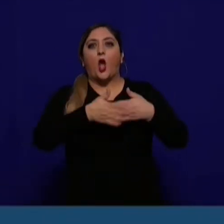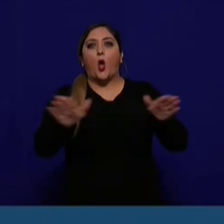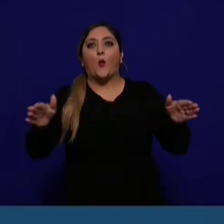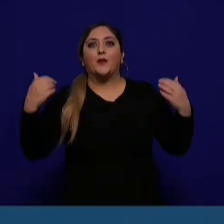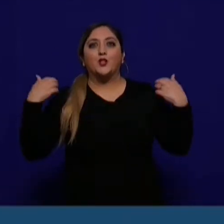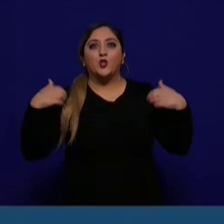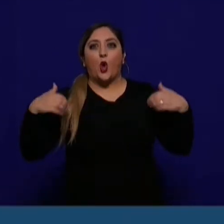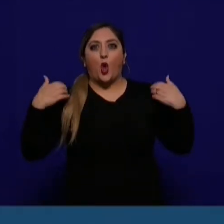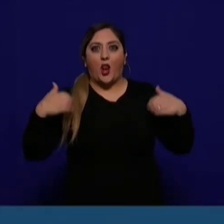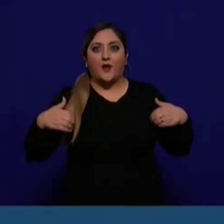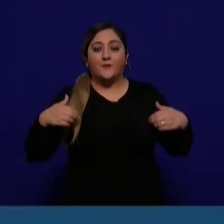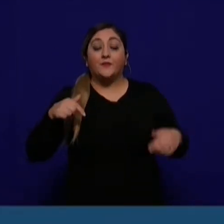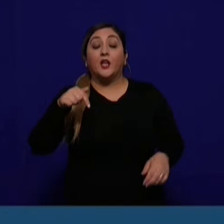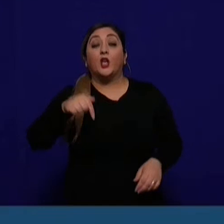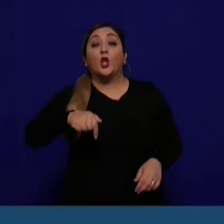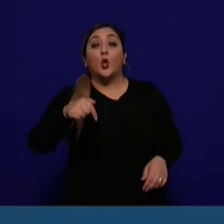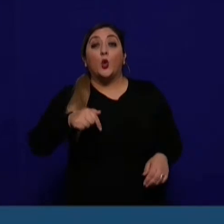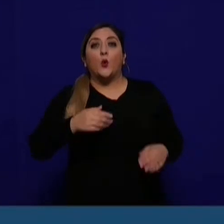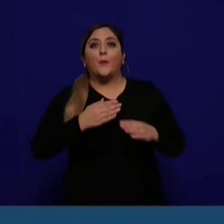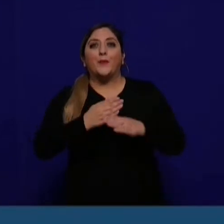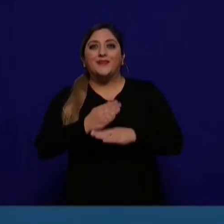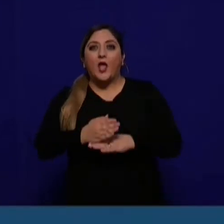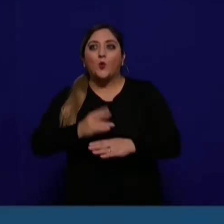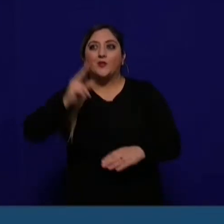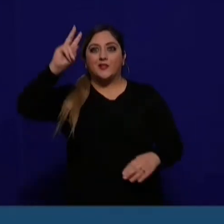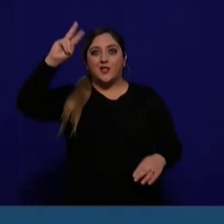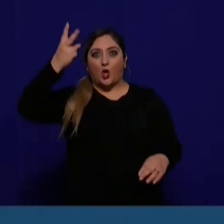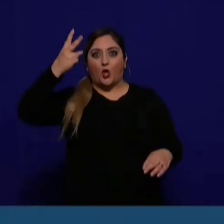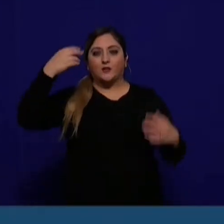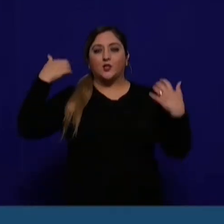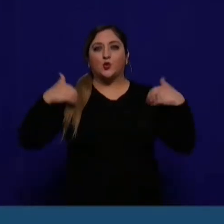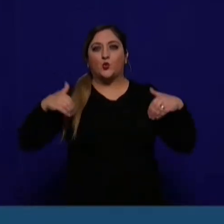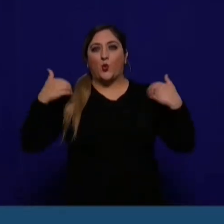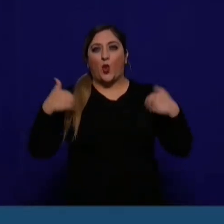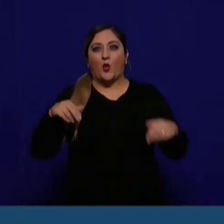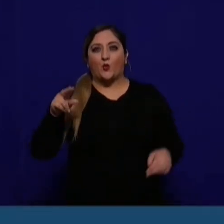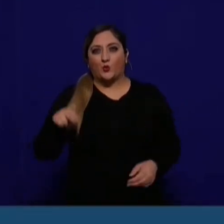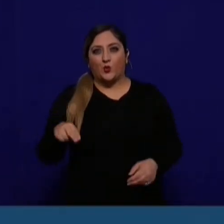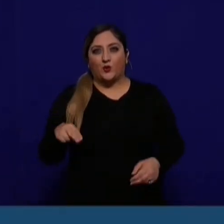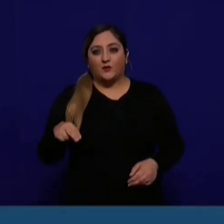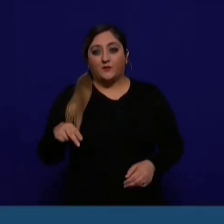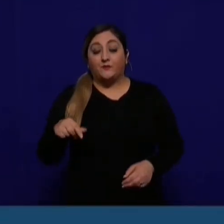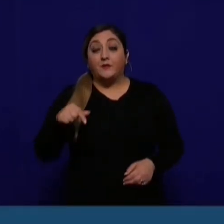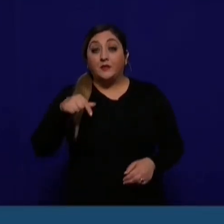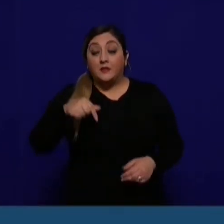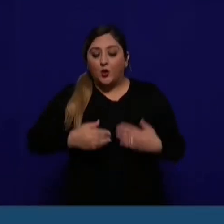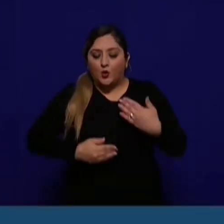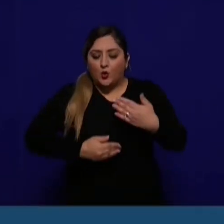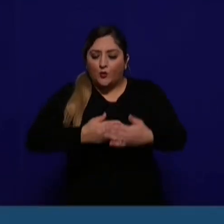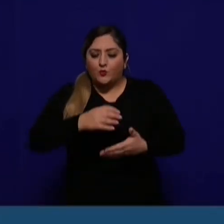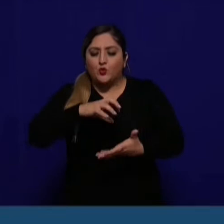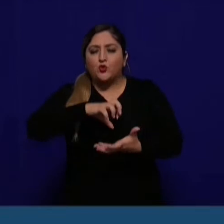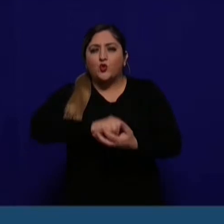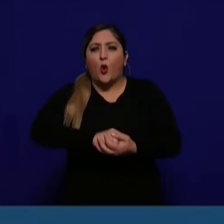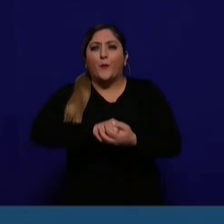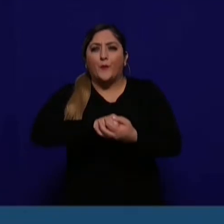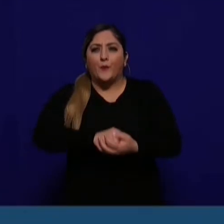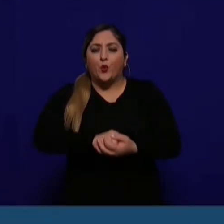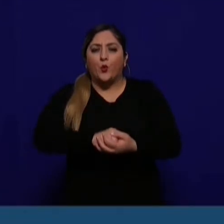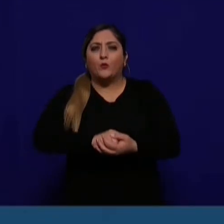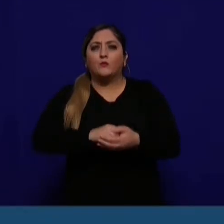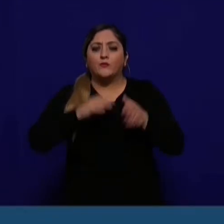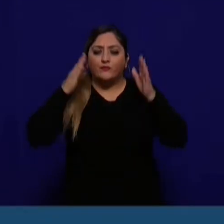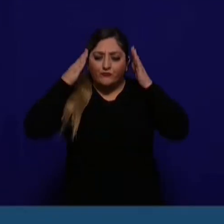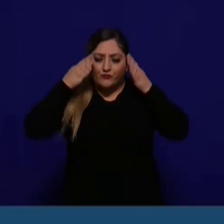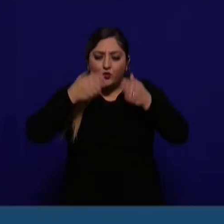fejn l-lum ukoll bdew dawk l-iskejjel tas-sekondarja u allura tal-ġimagħtejn aħna żammejna ma l-iskejjel biss